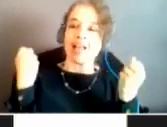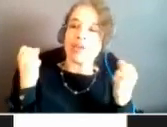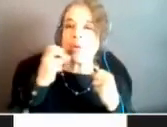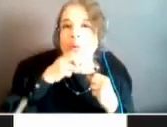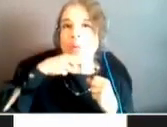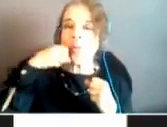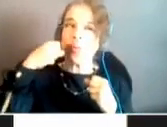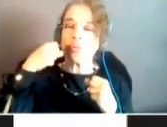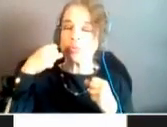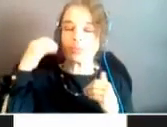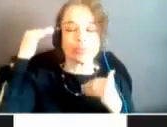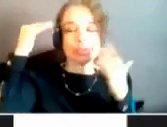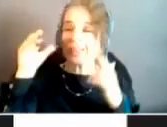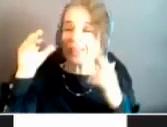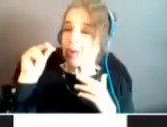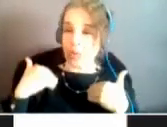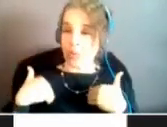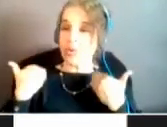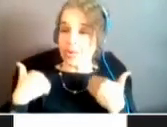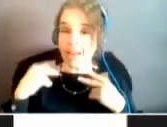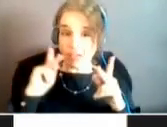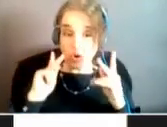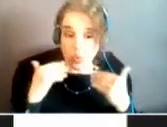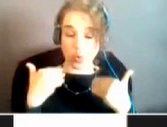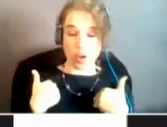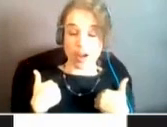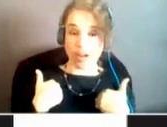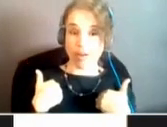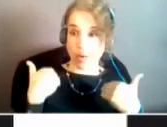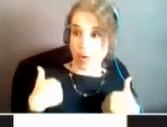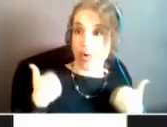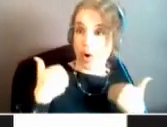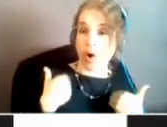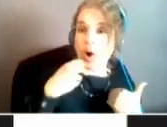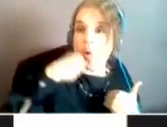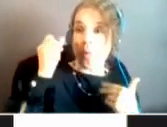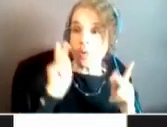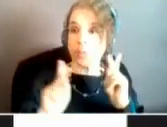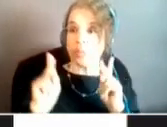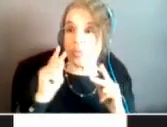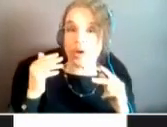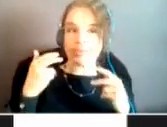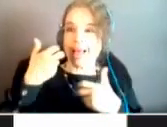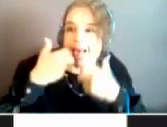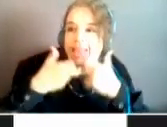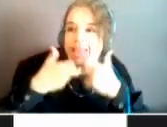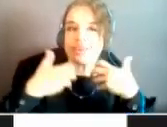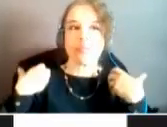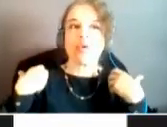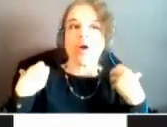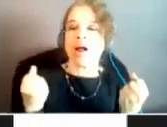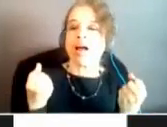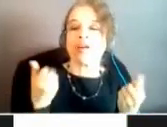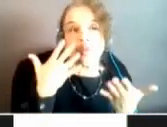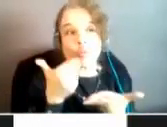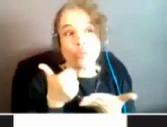adults. No, because younger people who have, you know, younger, older people that have health problems, you know, what we want